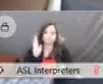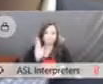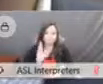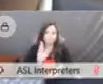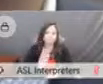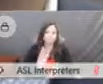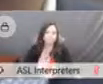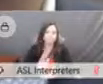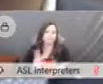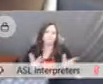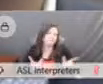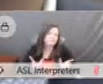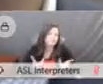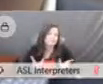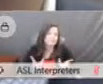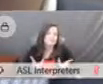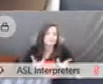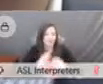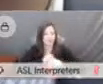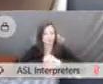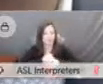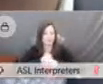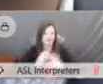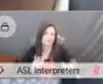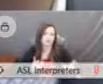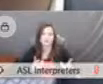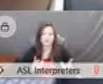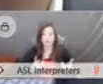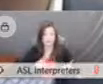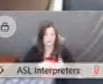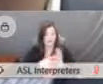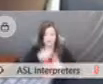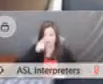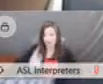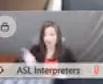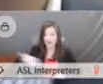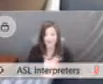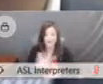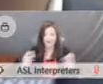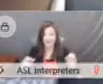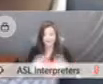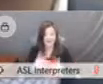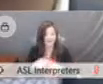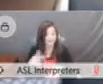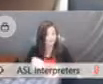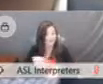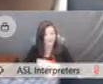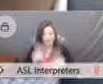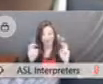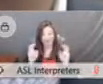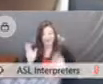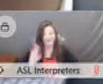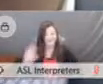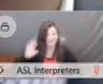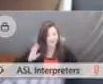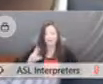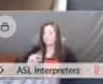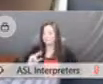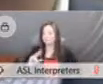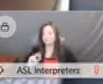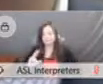down? And it's not going to be tomorrow, everything is back to the way it was. It will be, I'm